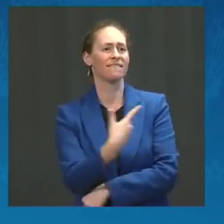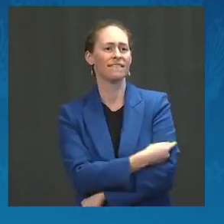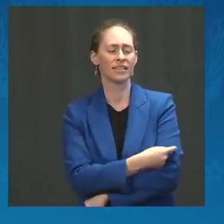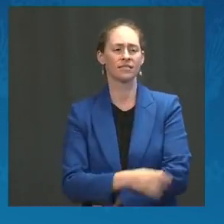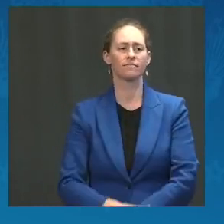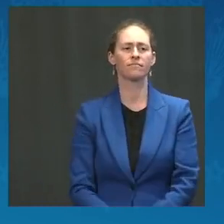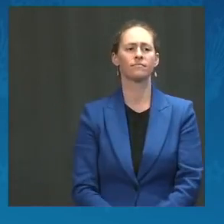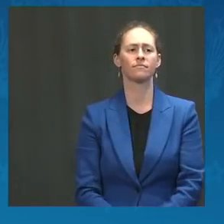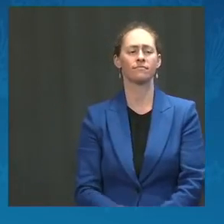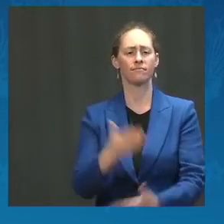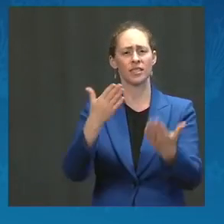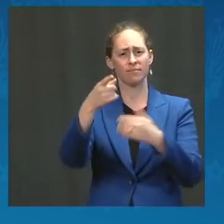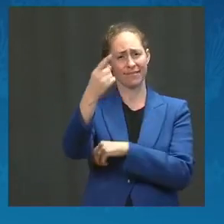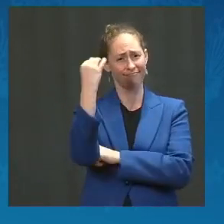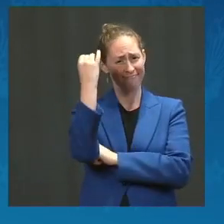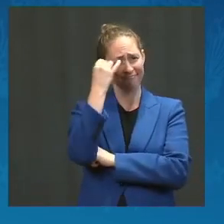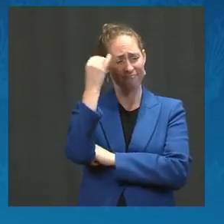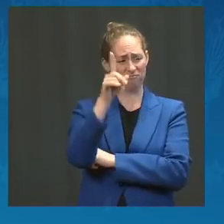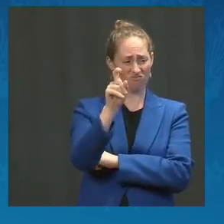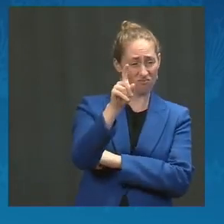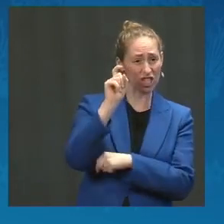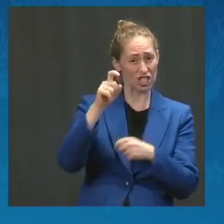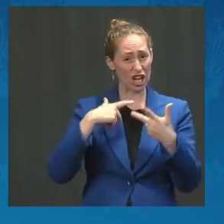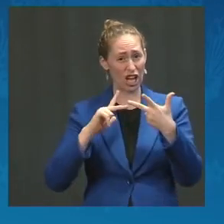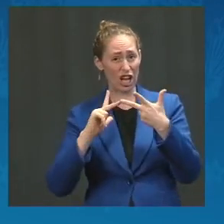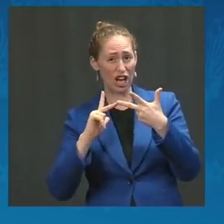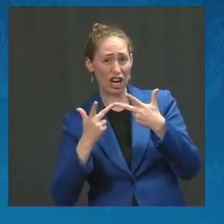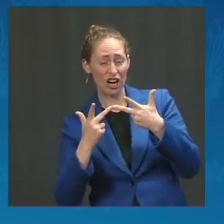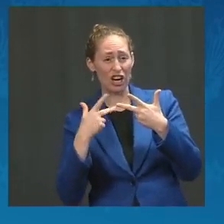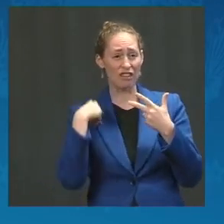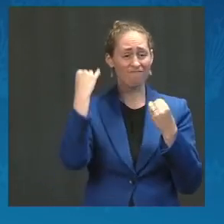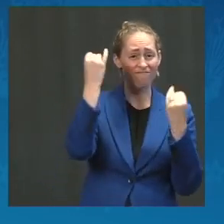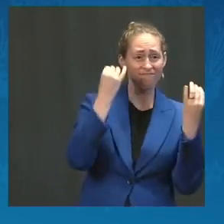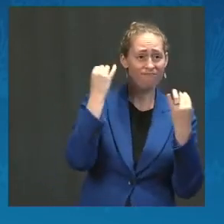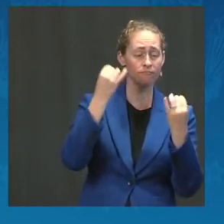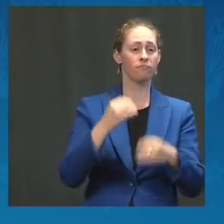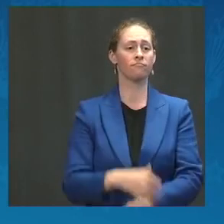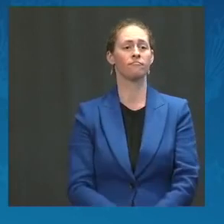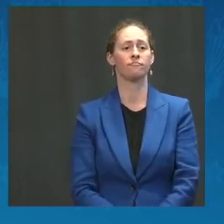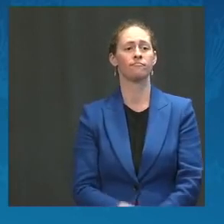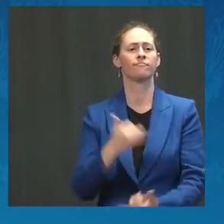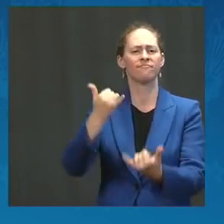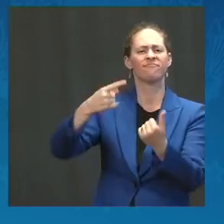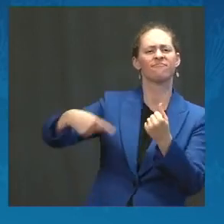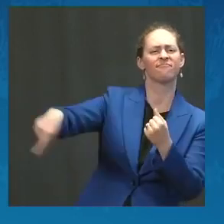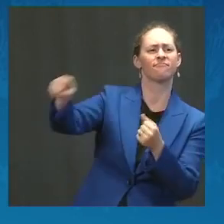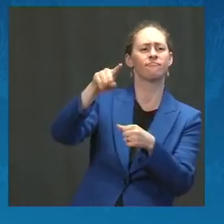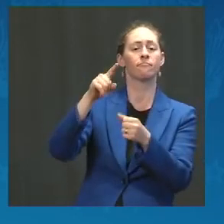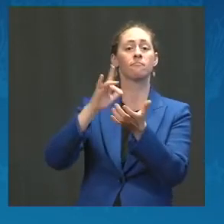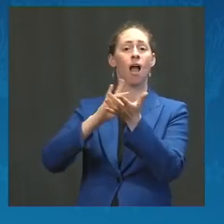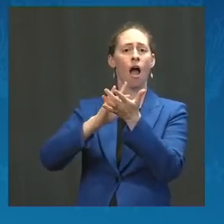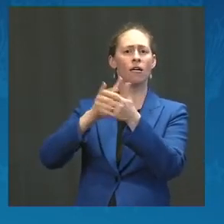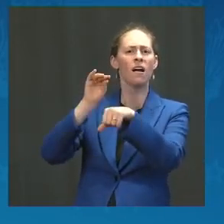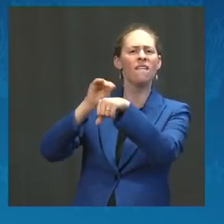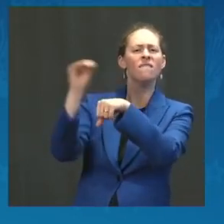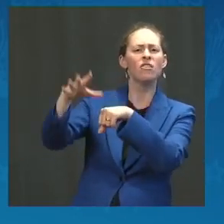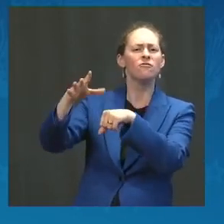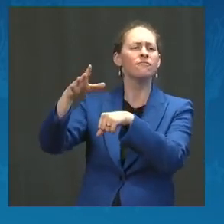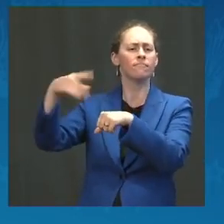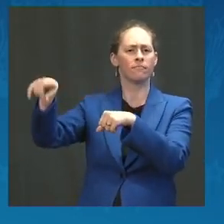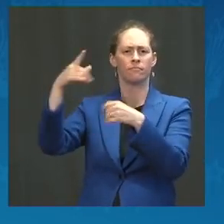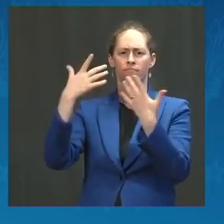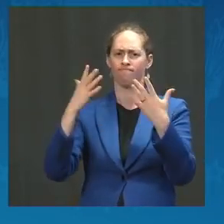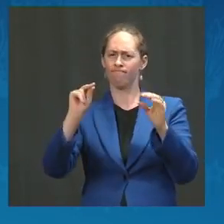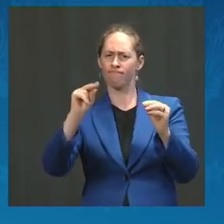protection. As of now, my medical advisors say the answer is no. No American needs